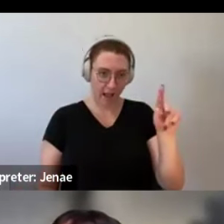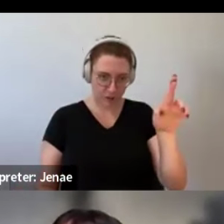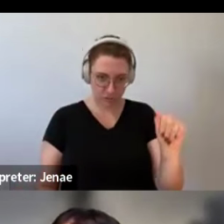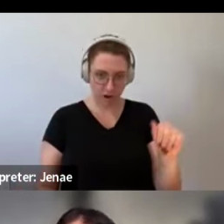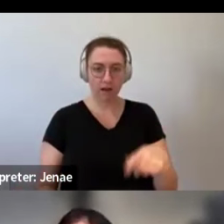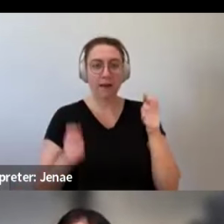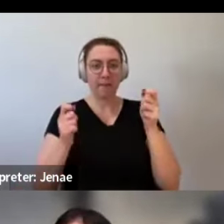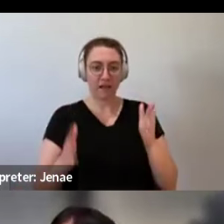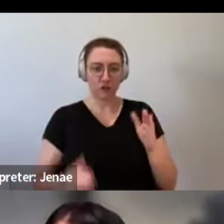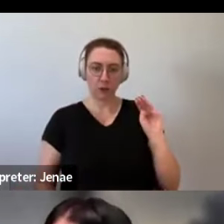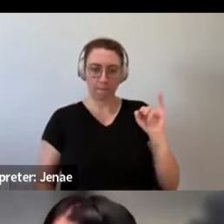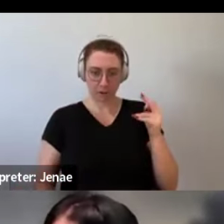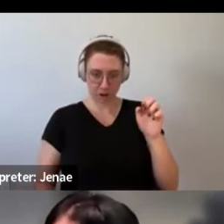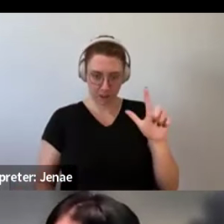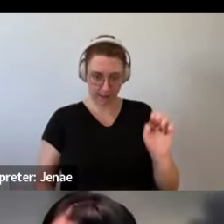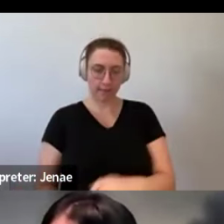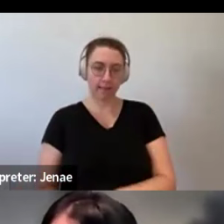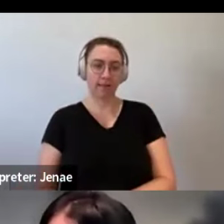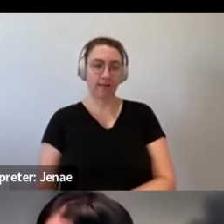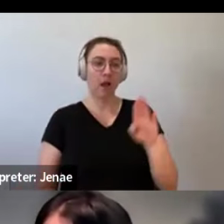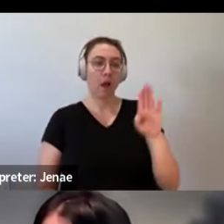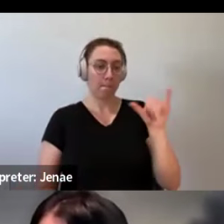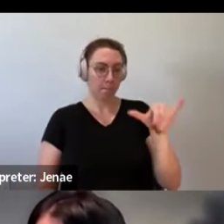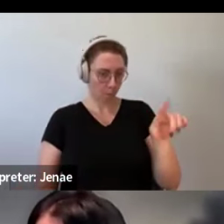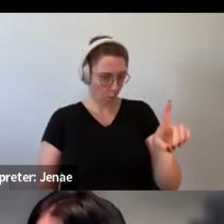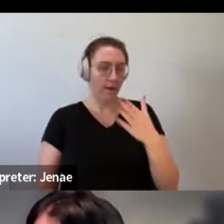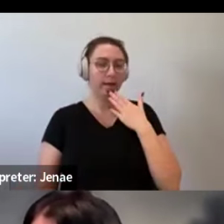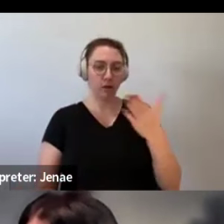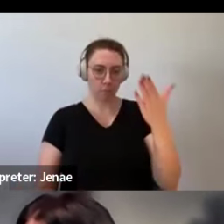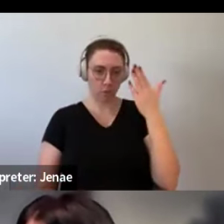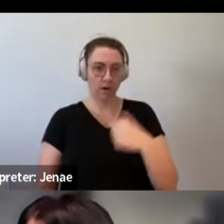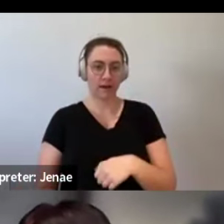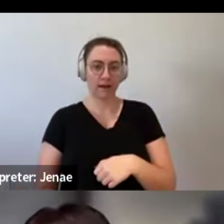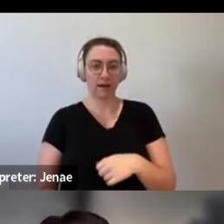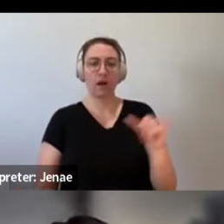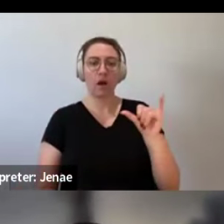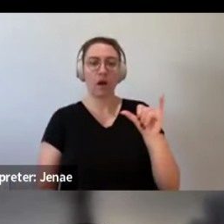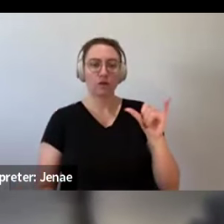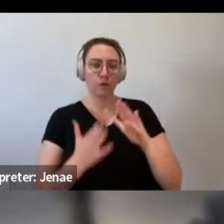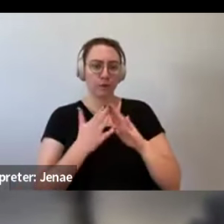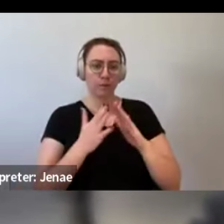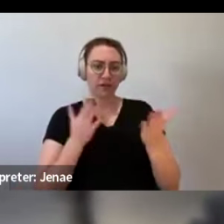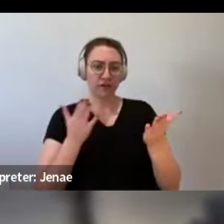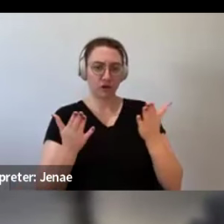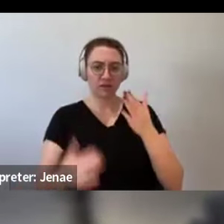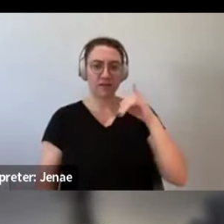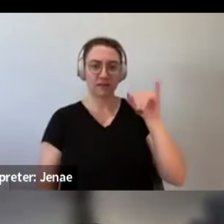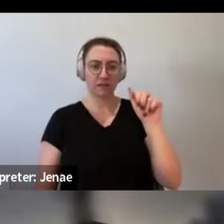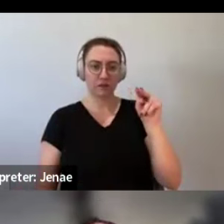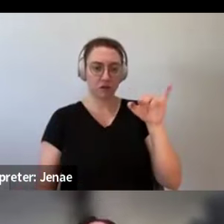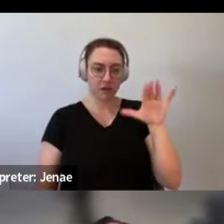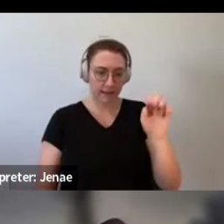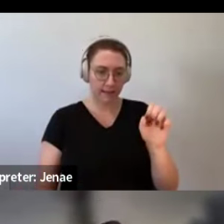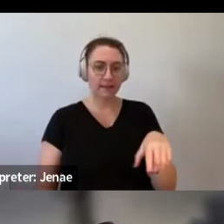manager Michelle and Boyd. Good morning. And I see also from Community Services Janice and